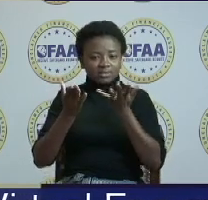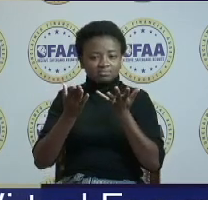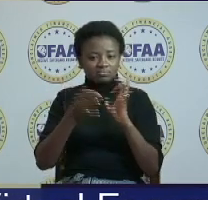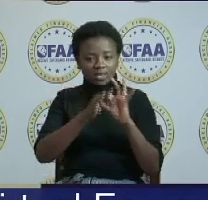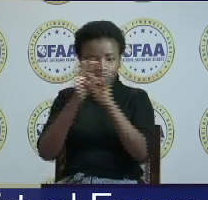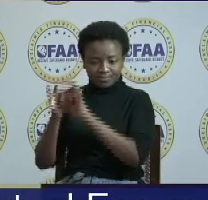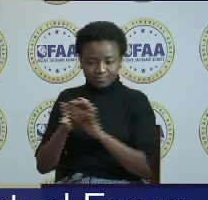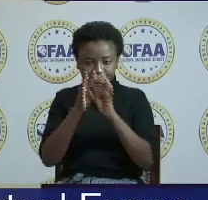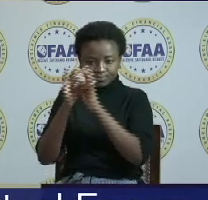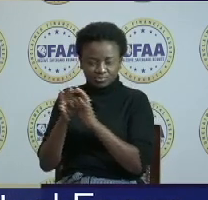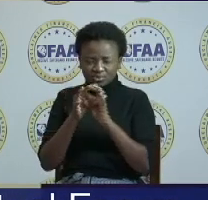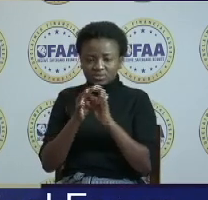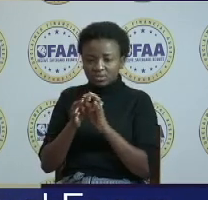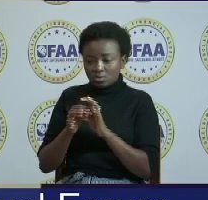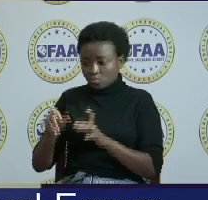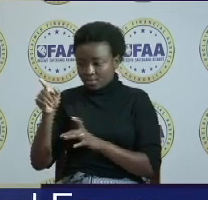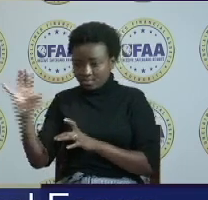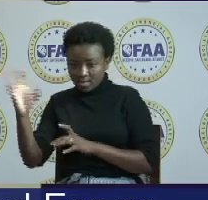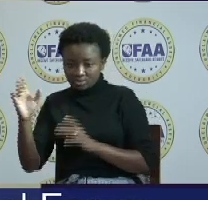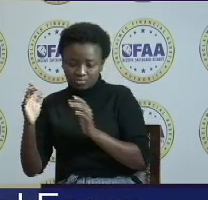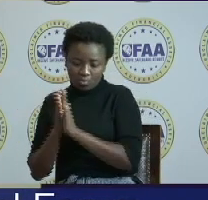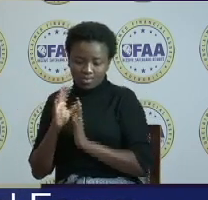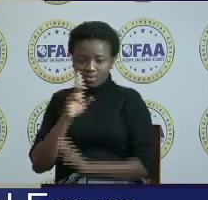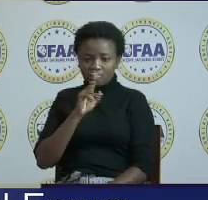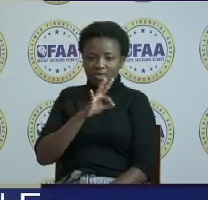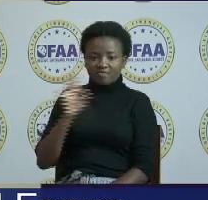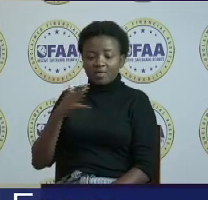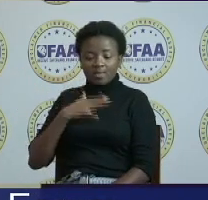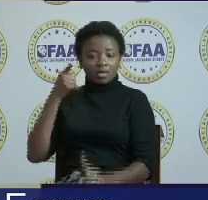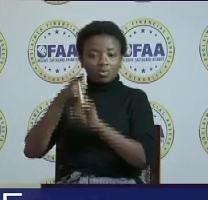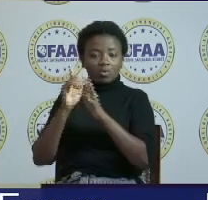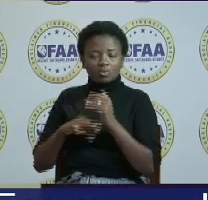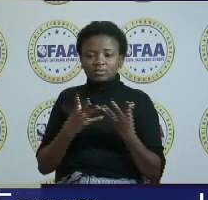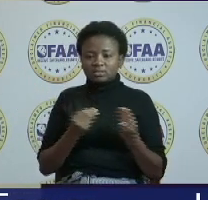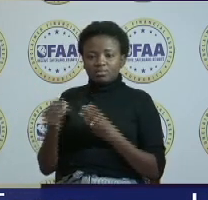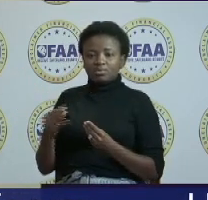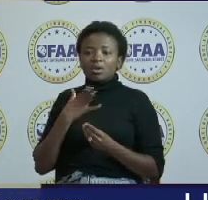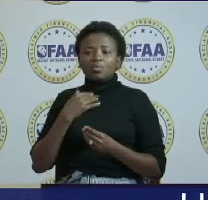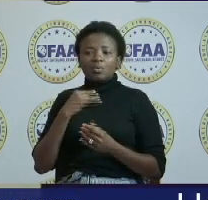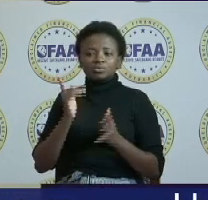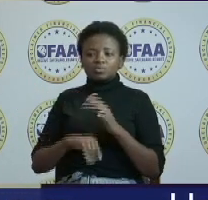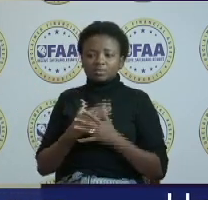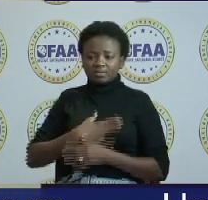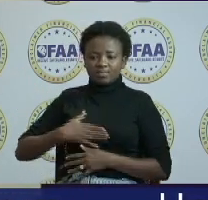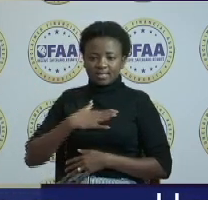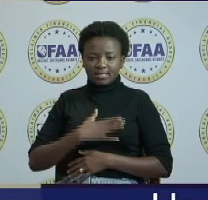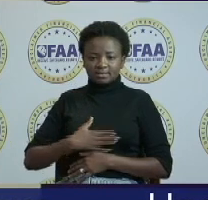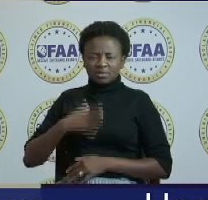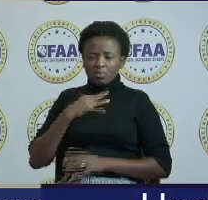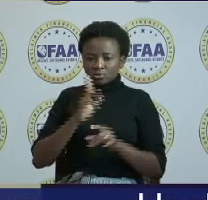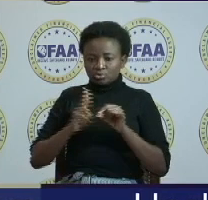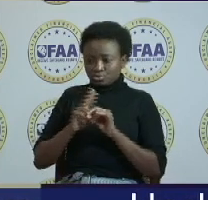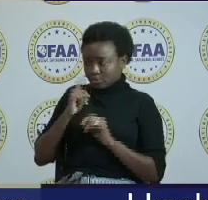between you, the holders, and UFAA. My goal here is very simple. I would like to use this panel,